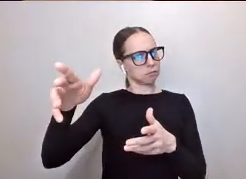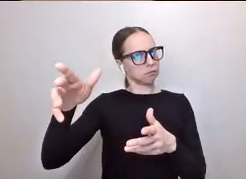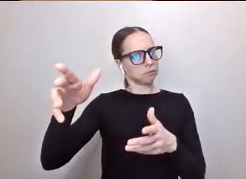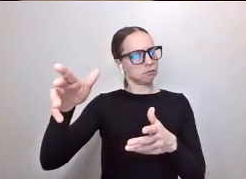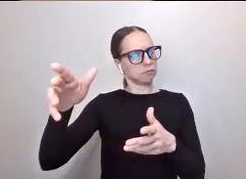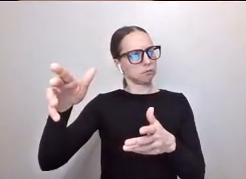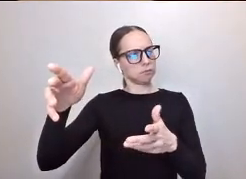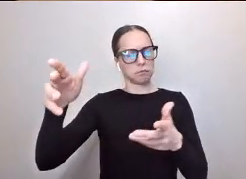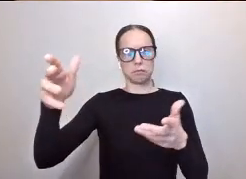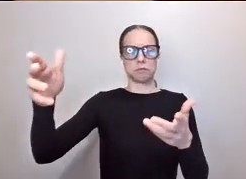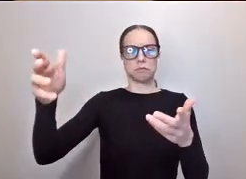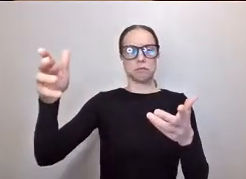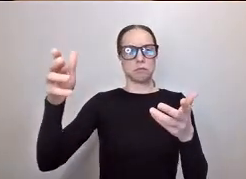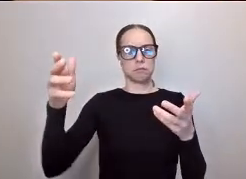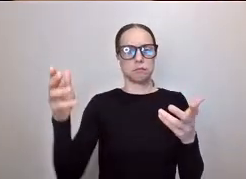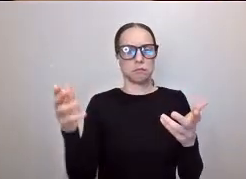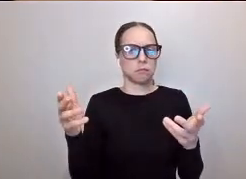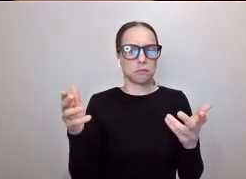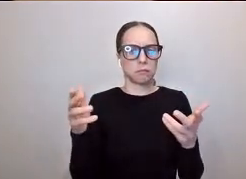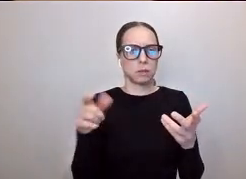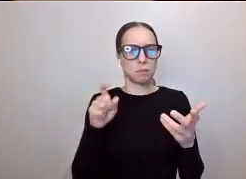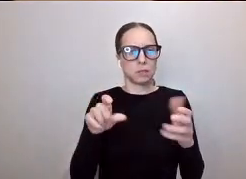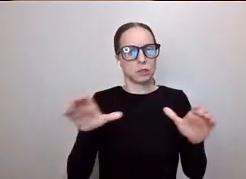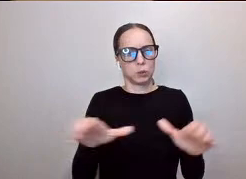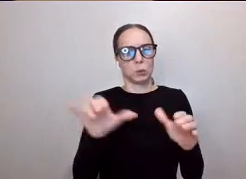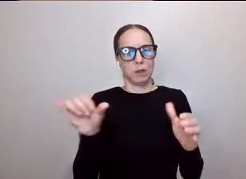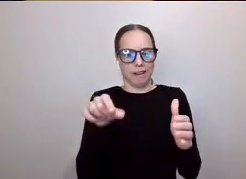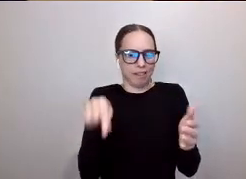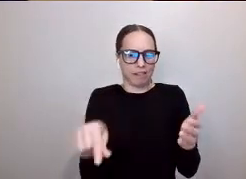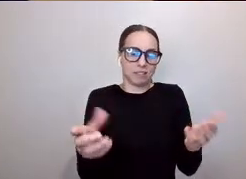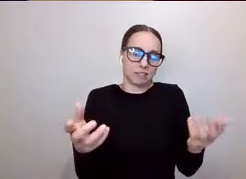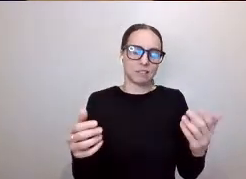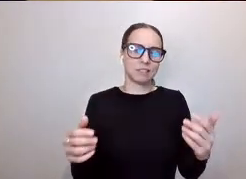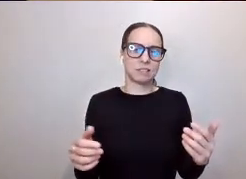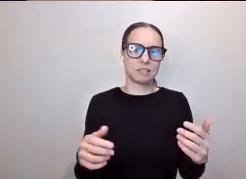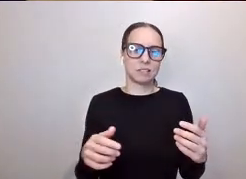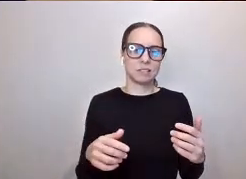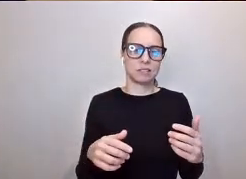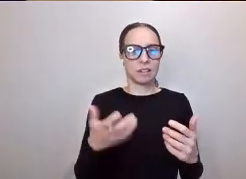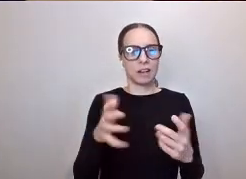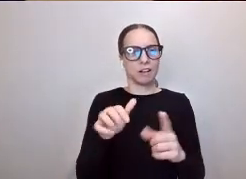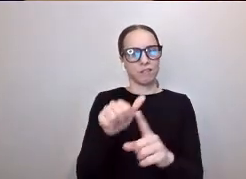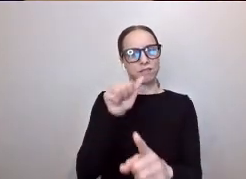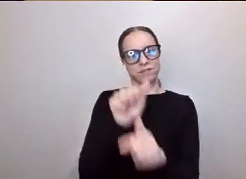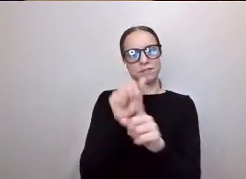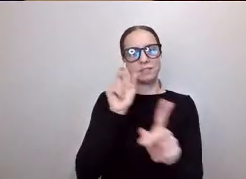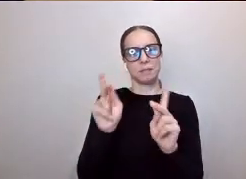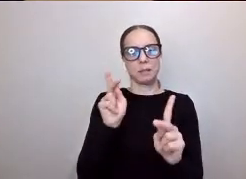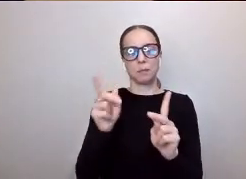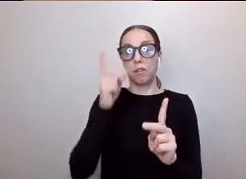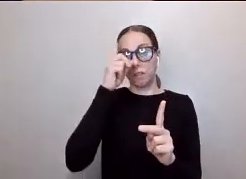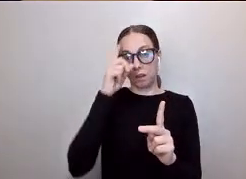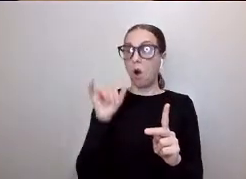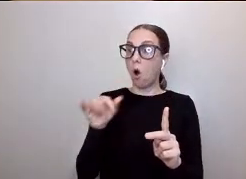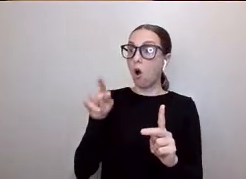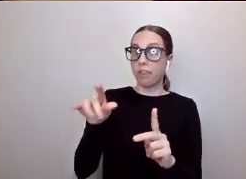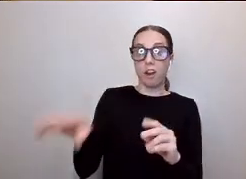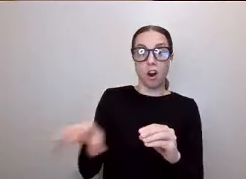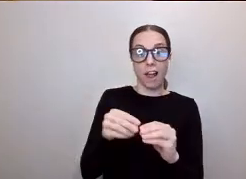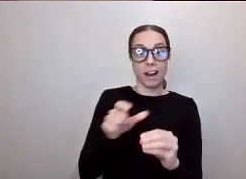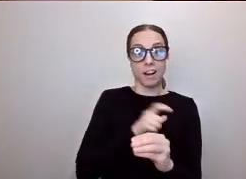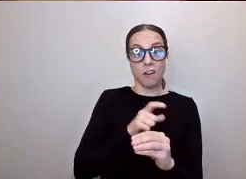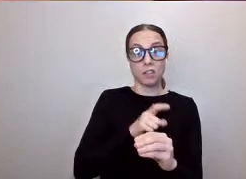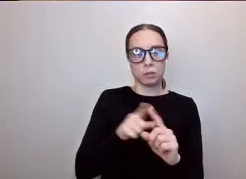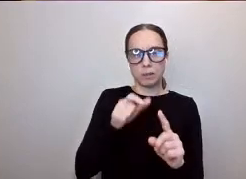it with an action like this that sort of deceives people into thinking that you're adding officers when you're not. Now,